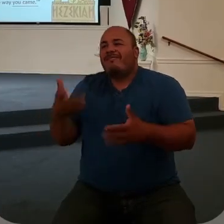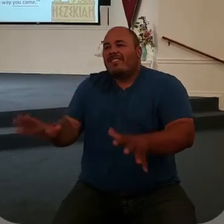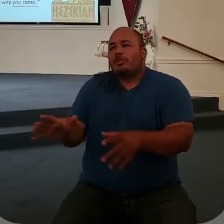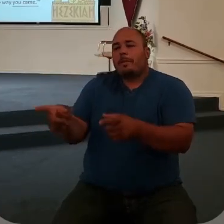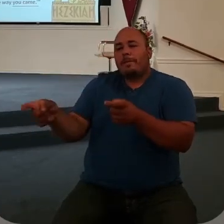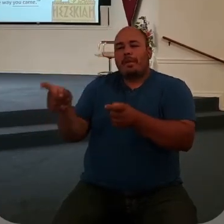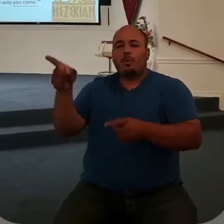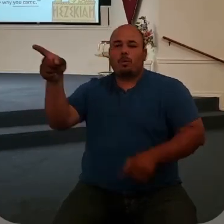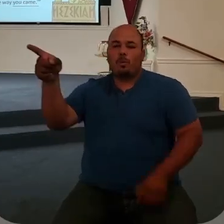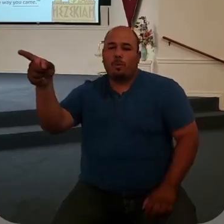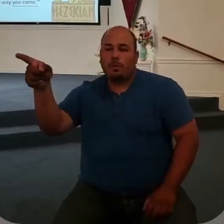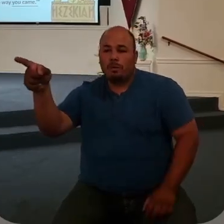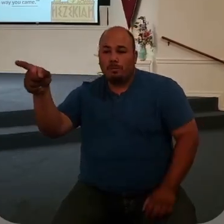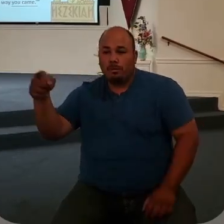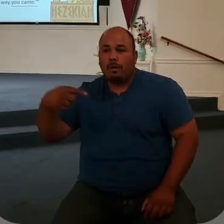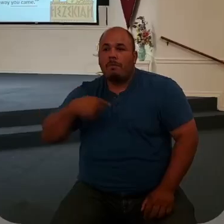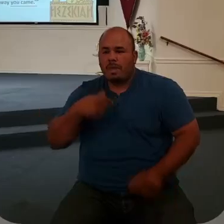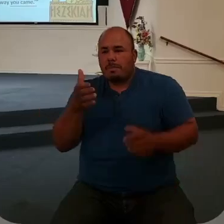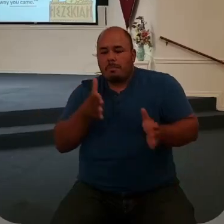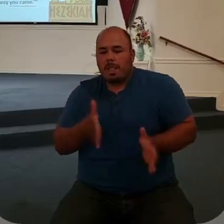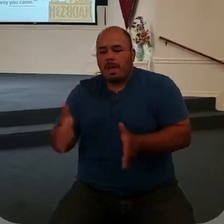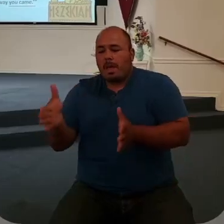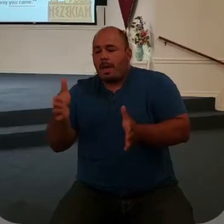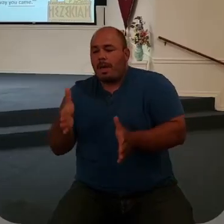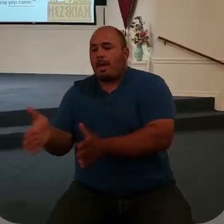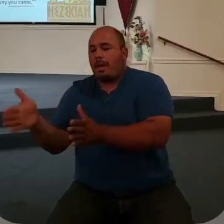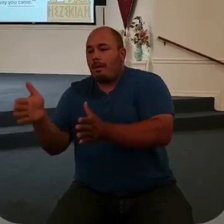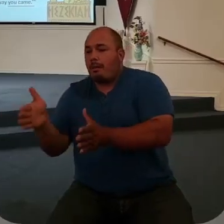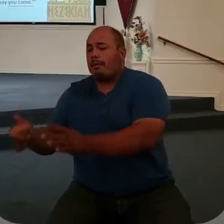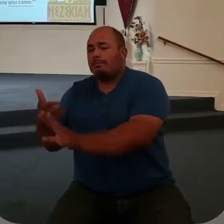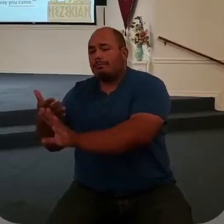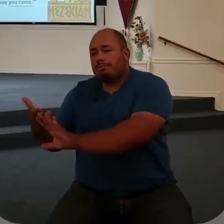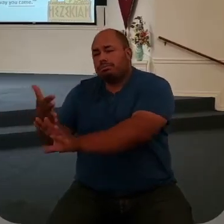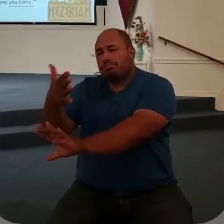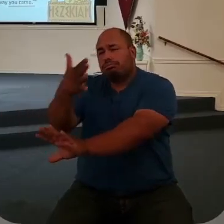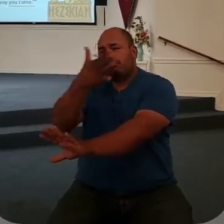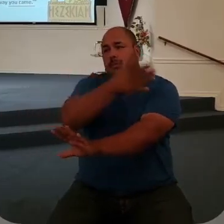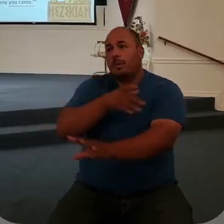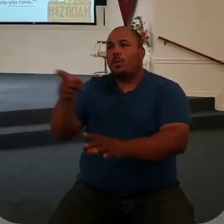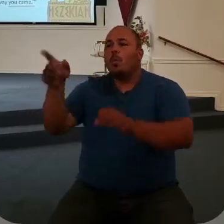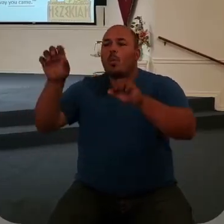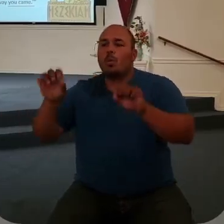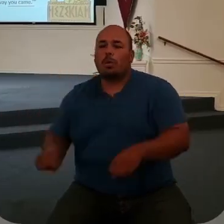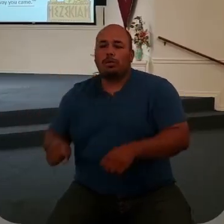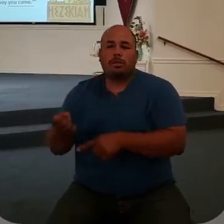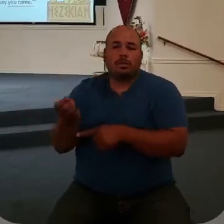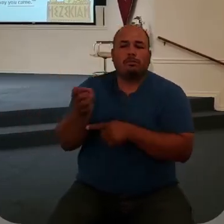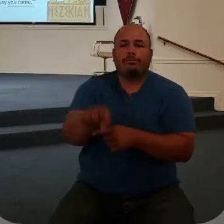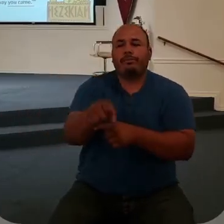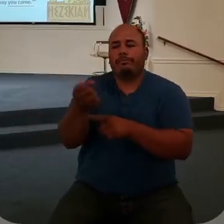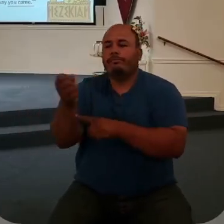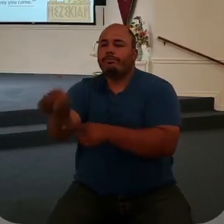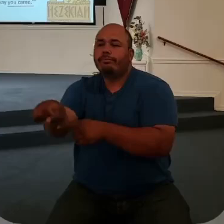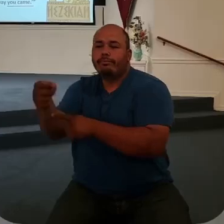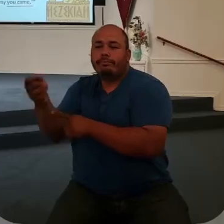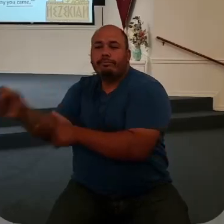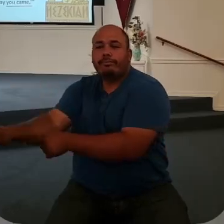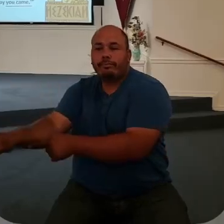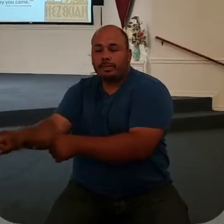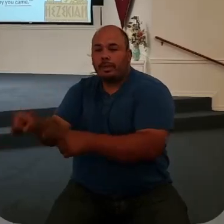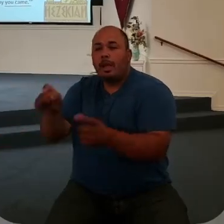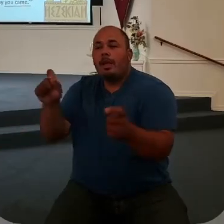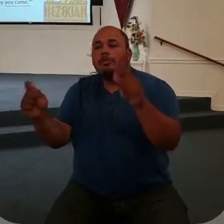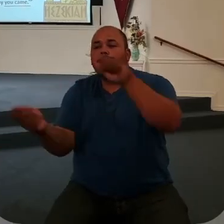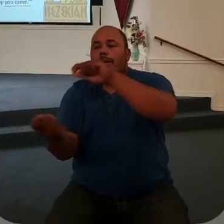powerful. I planned this long ago that you would be able to destroy nations and change